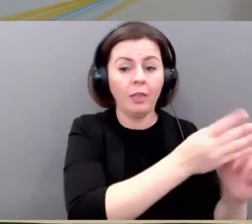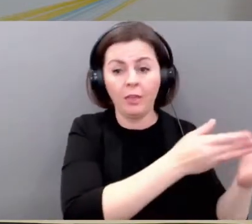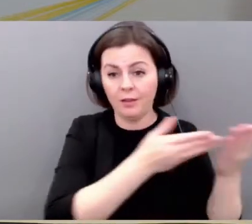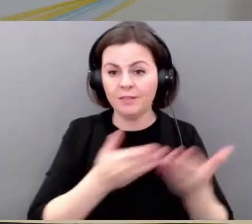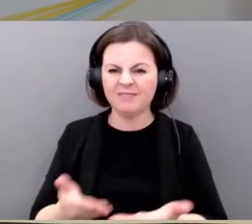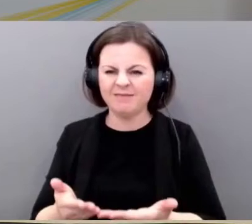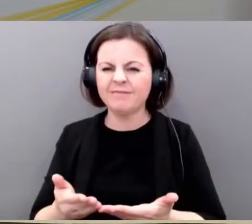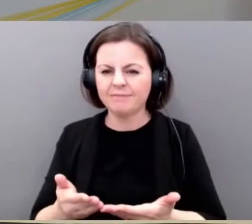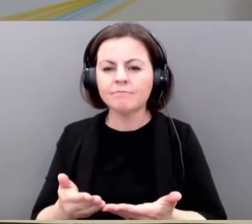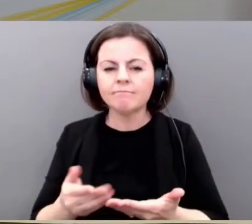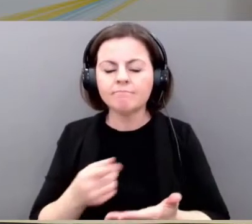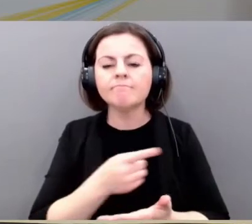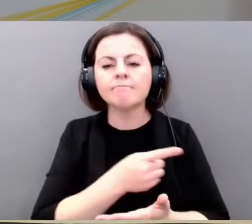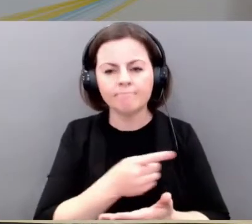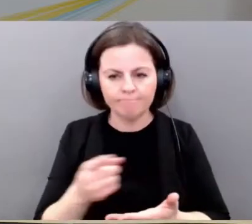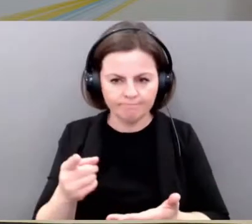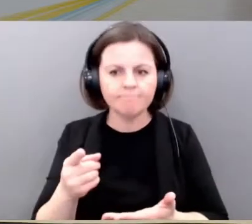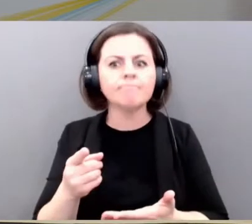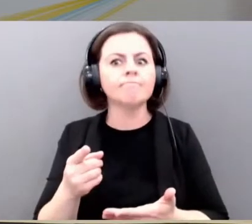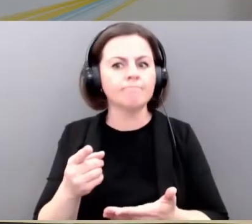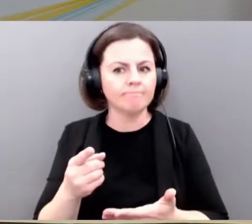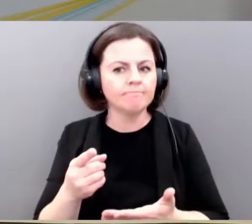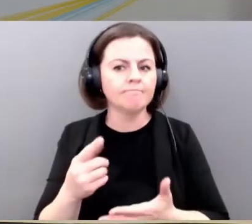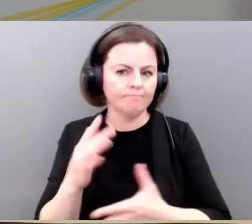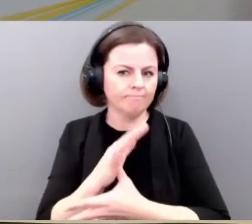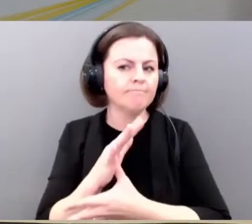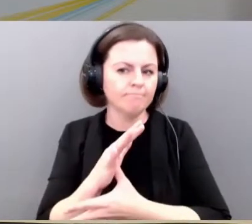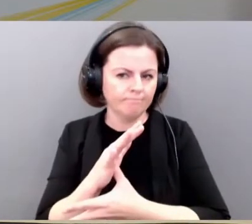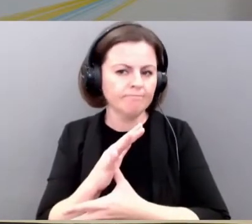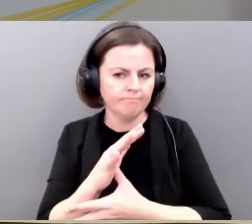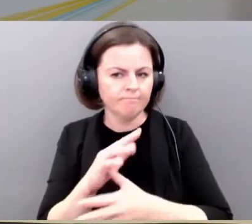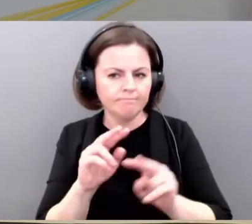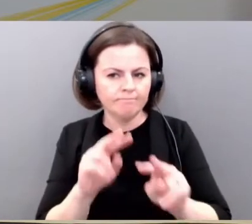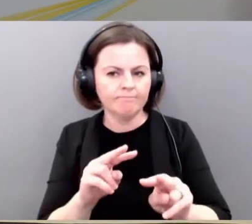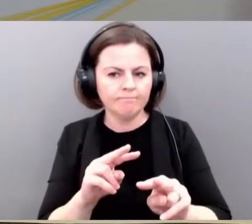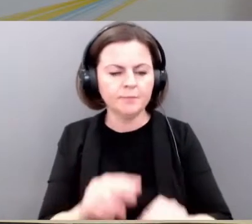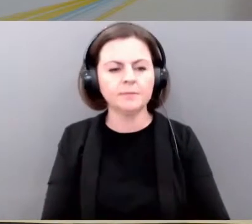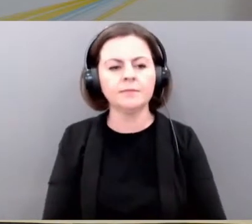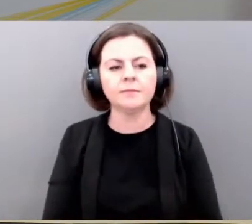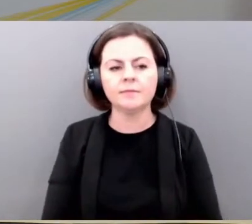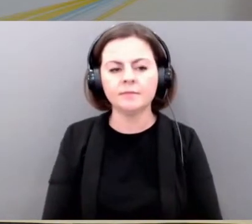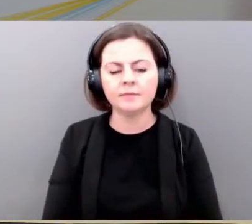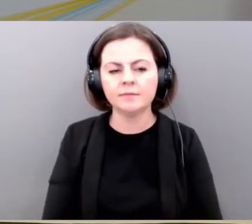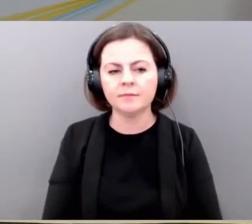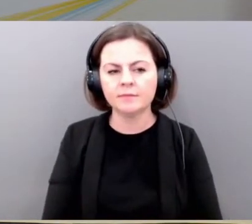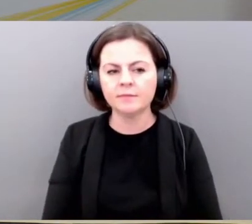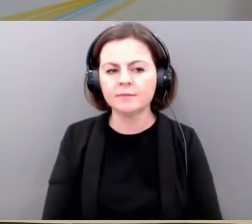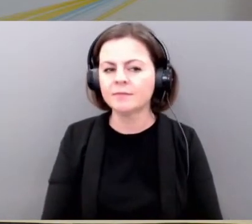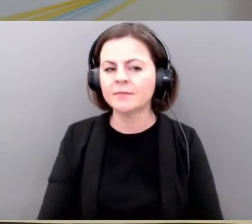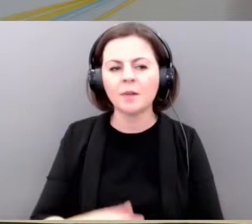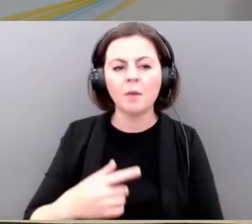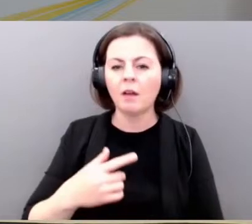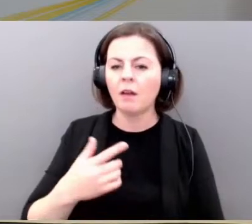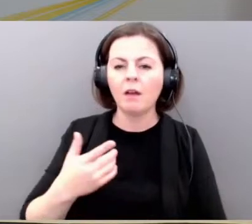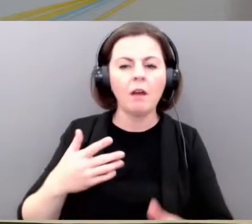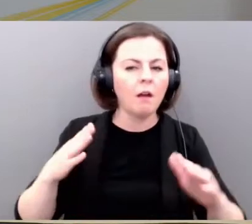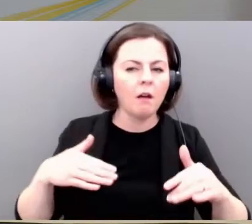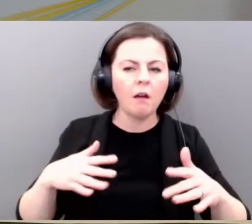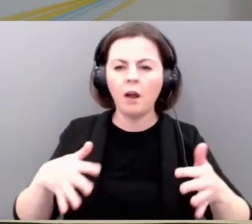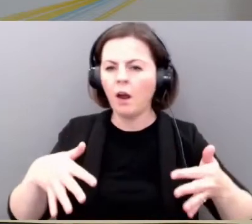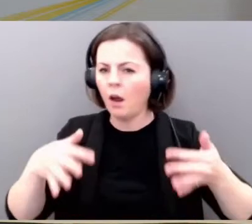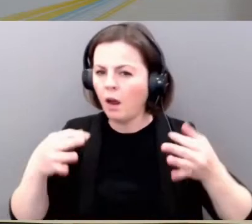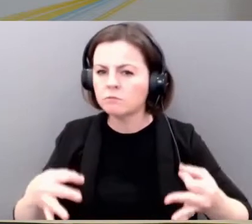essential workers that we would be looking at. But we have that has not all been confirmed. There is a